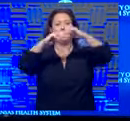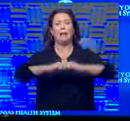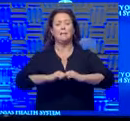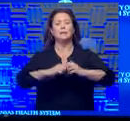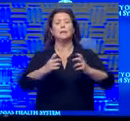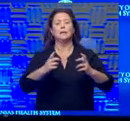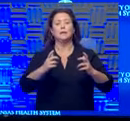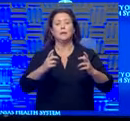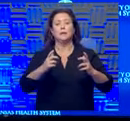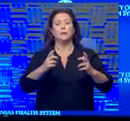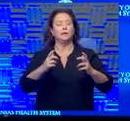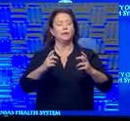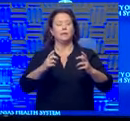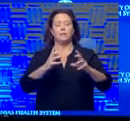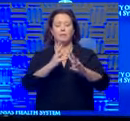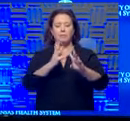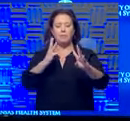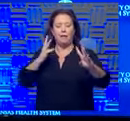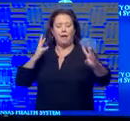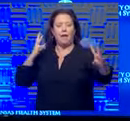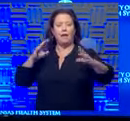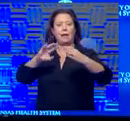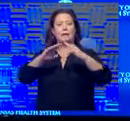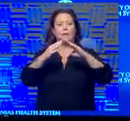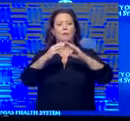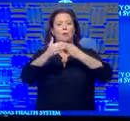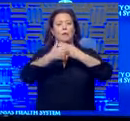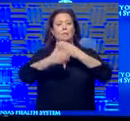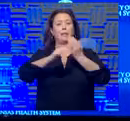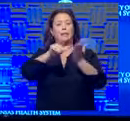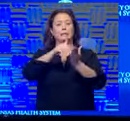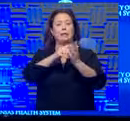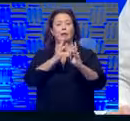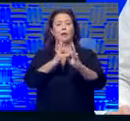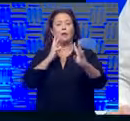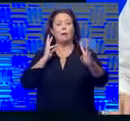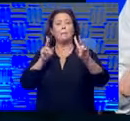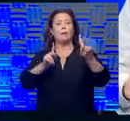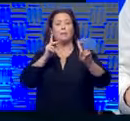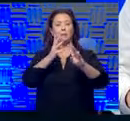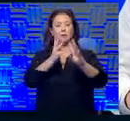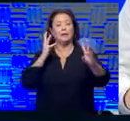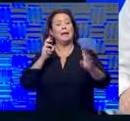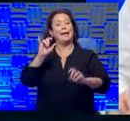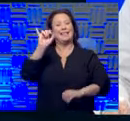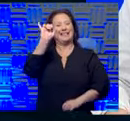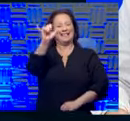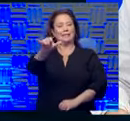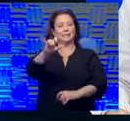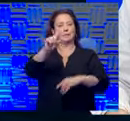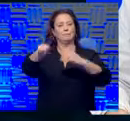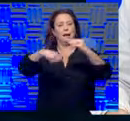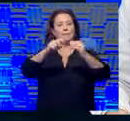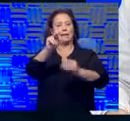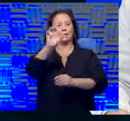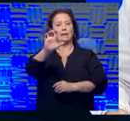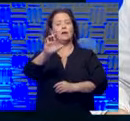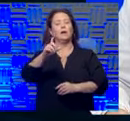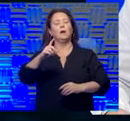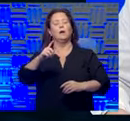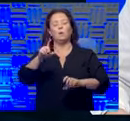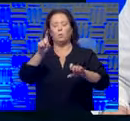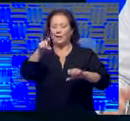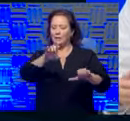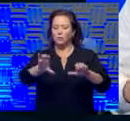the line at the Community Blood Center was several miles long to give blood. Yeah. That's Kansas City. We need a BKC